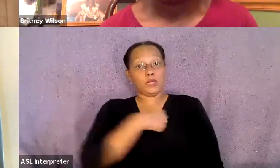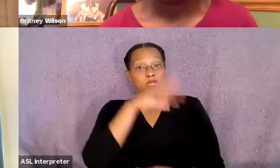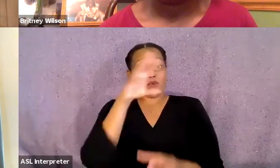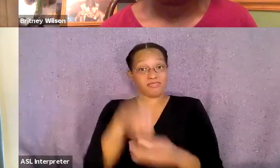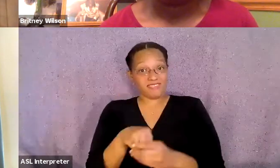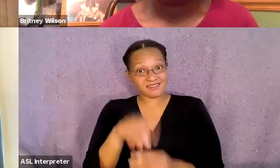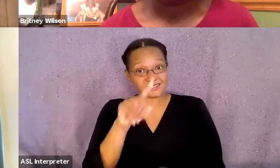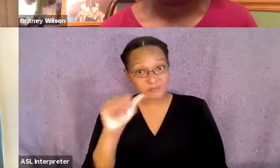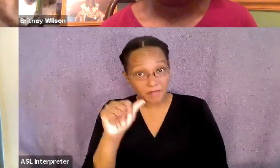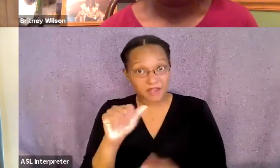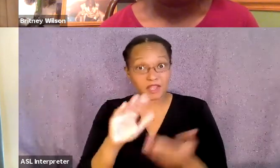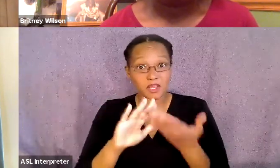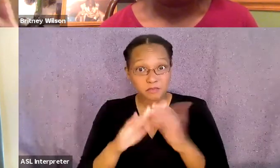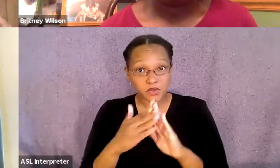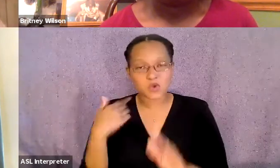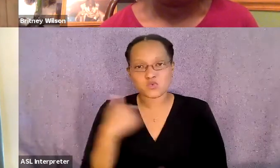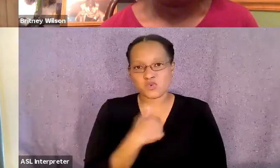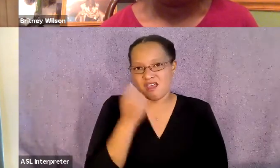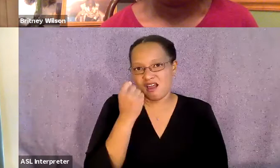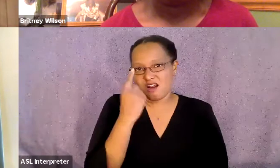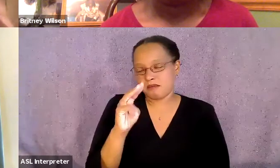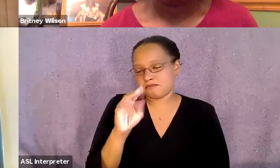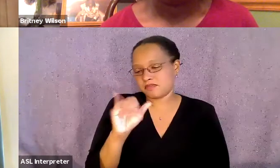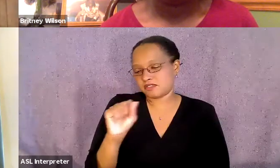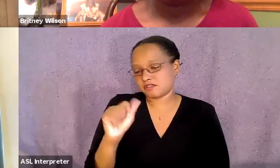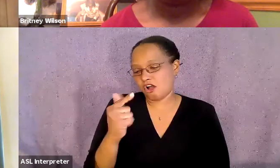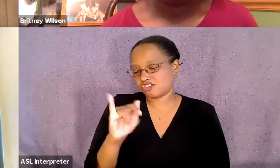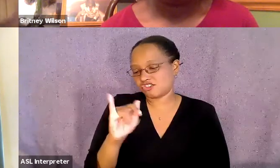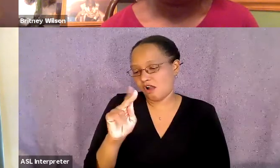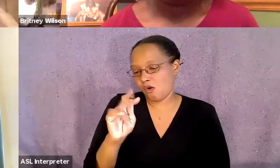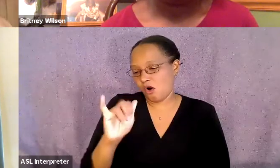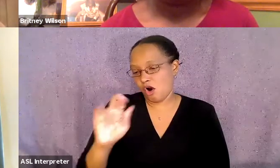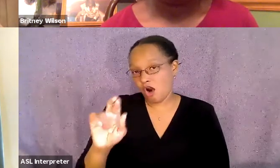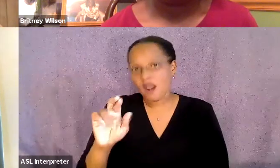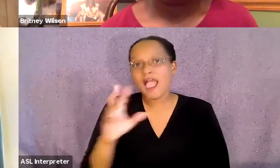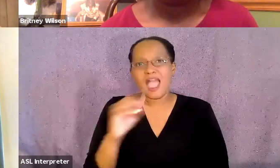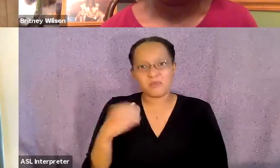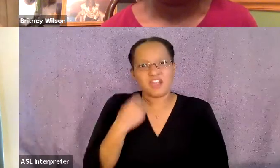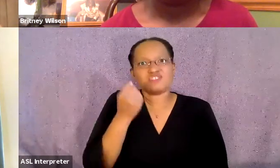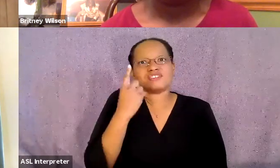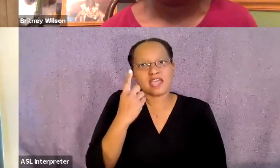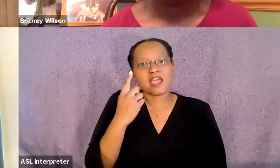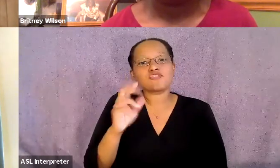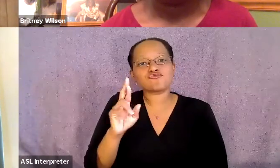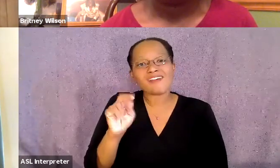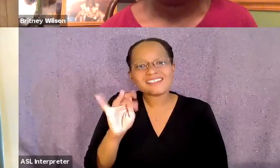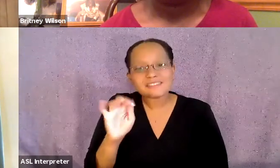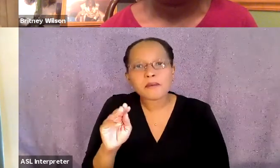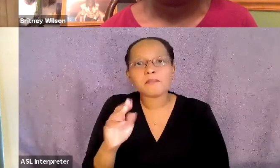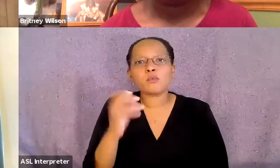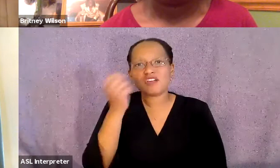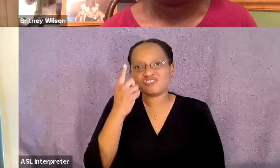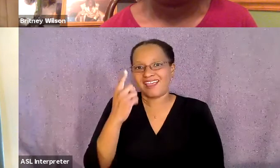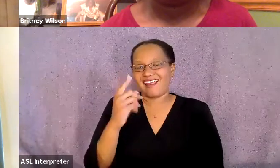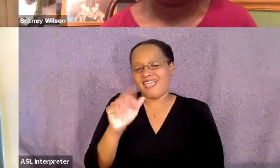understand anti-Blackness. And I think that's something we need to tackle too, about how the racism and the lack of wanting to